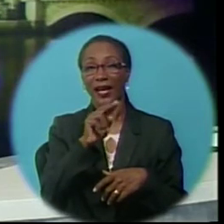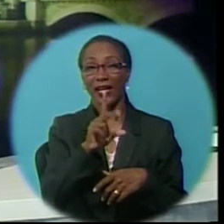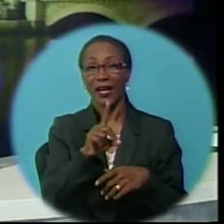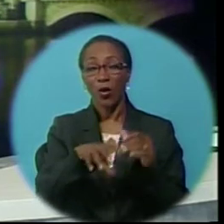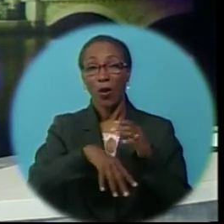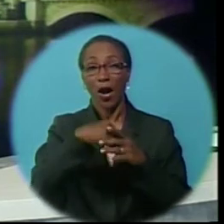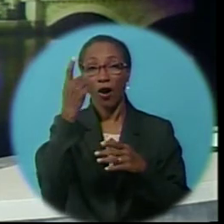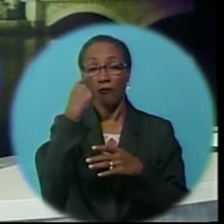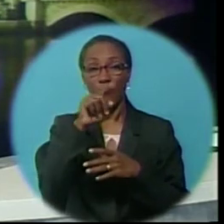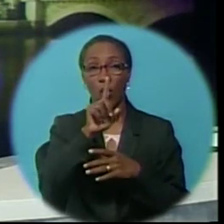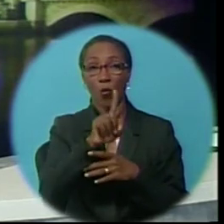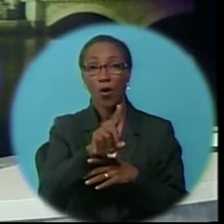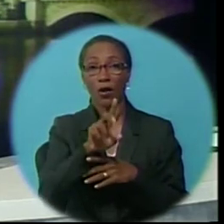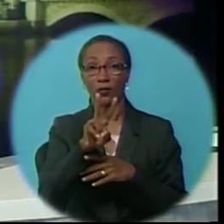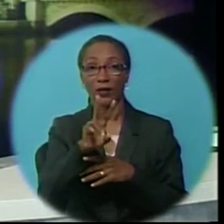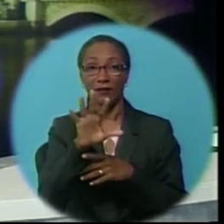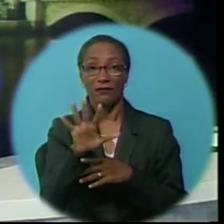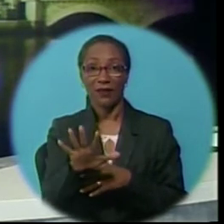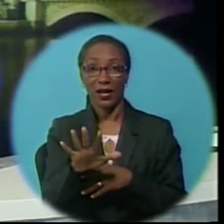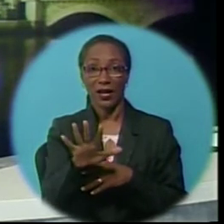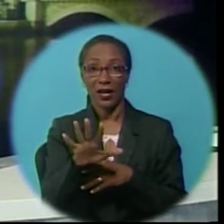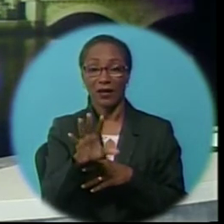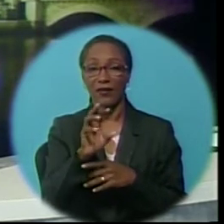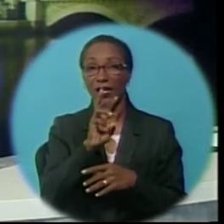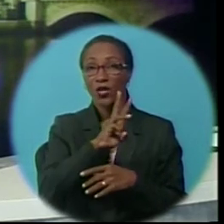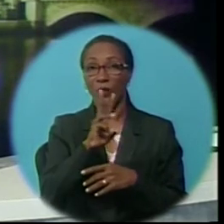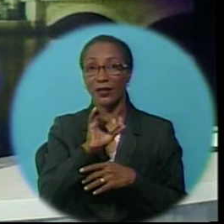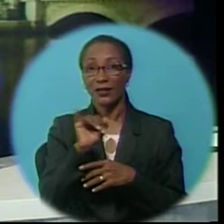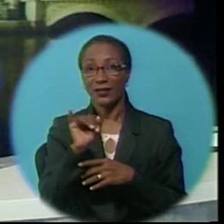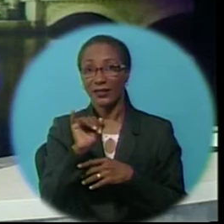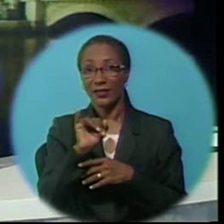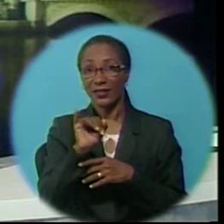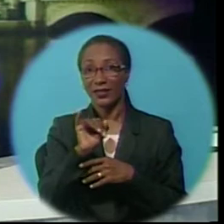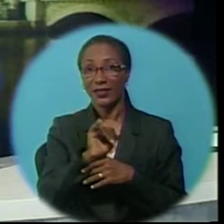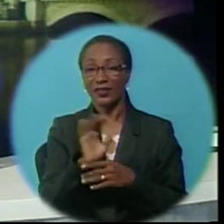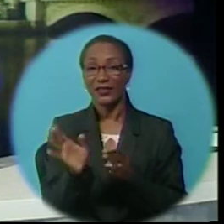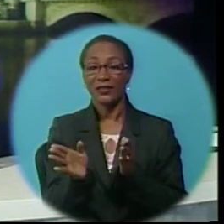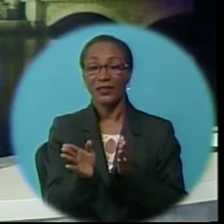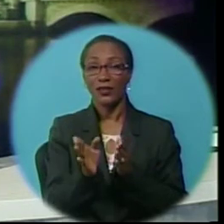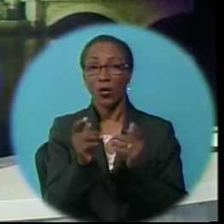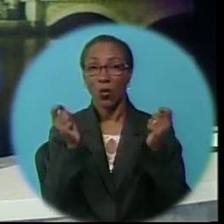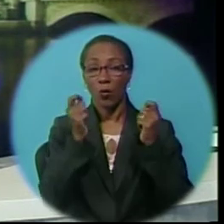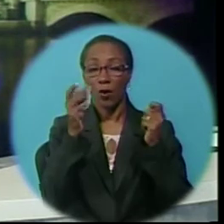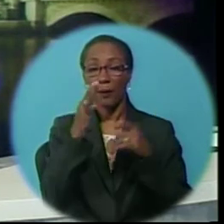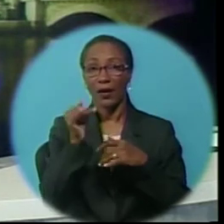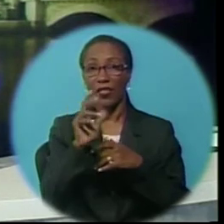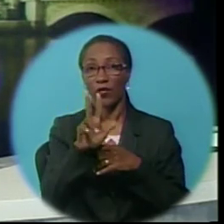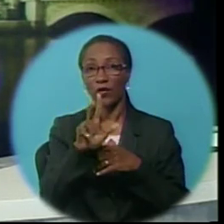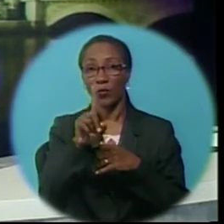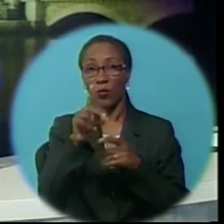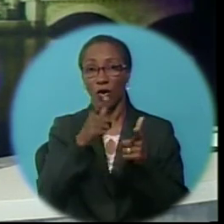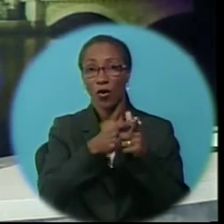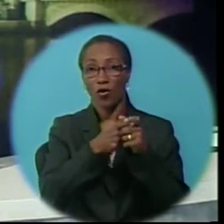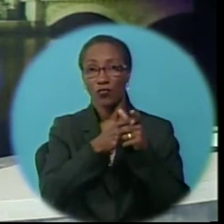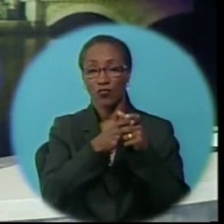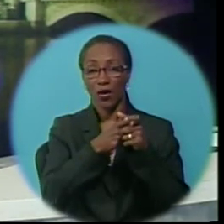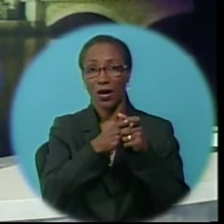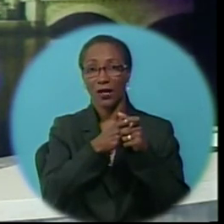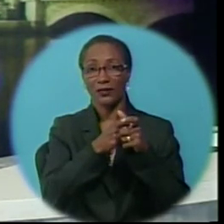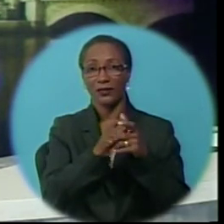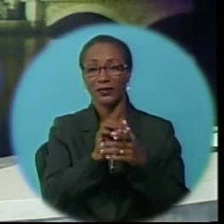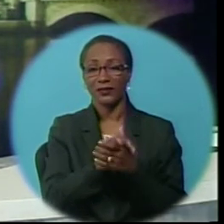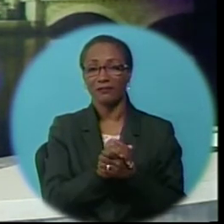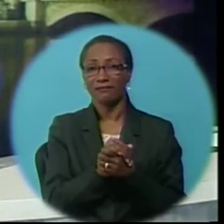in 45.2 overs for the Windies to win by 31 runs. Matthews was impressive with the ball as well, taking 3